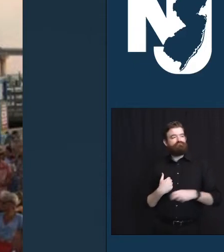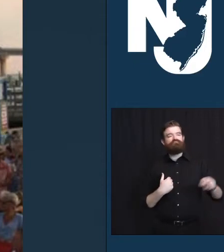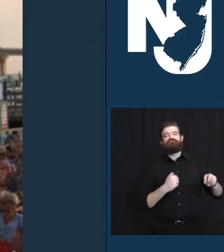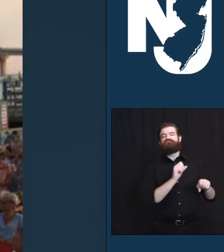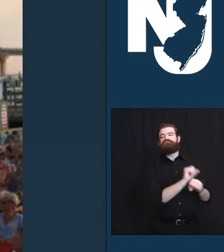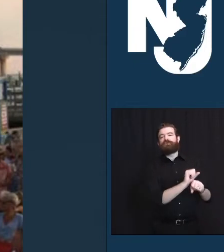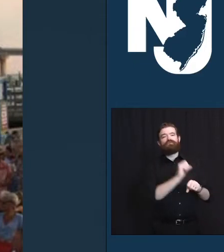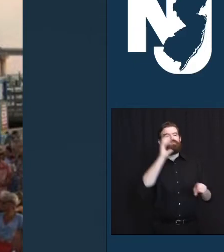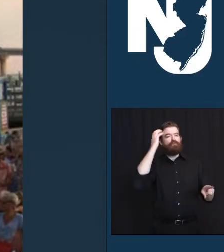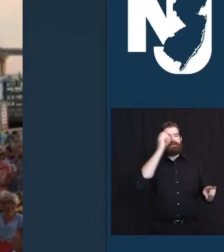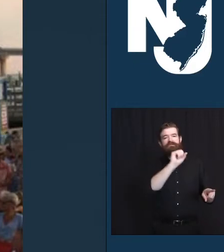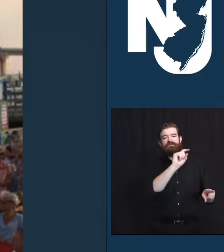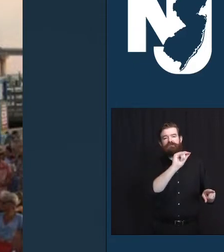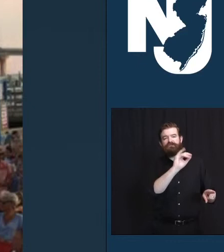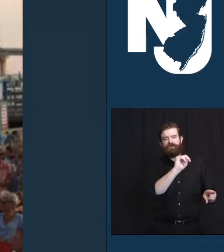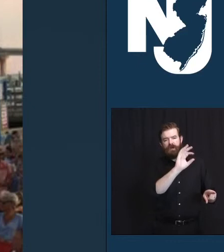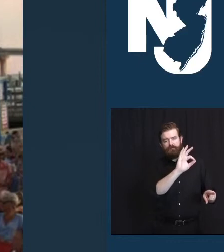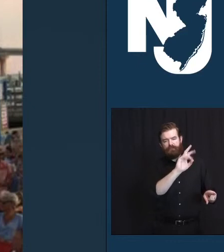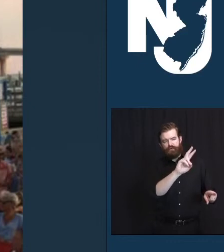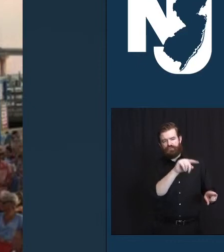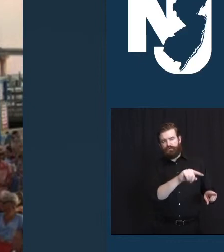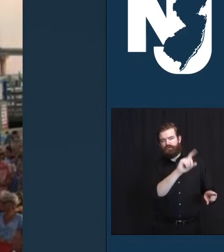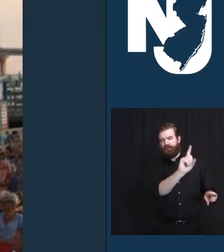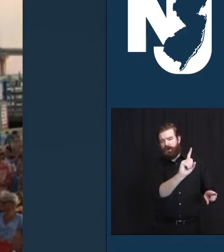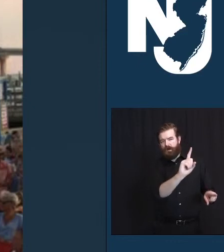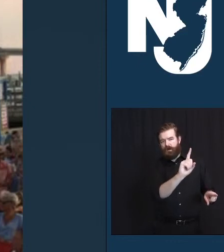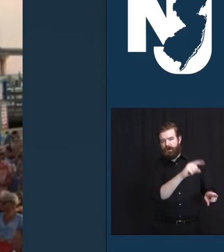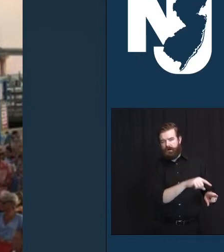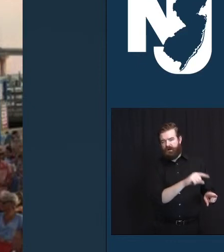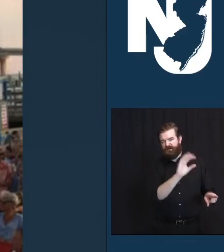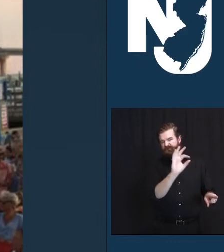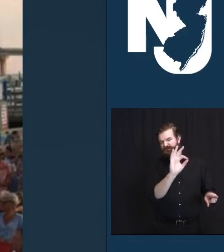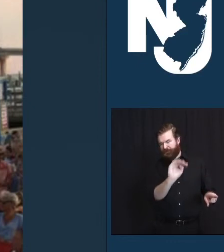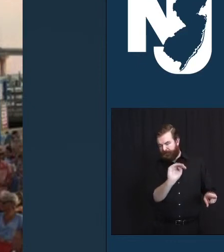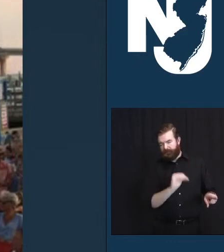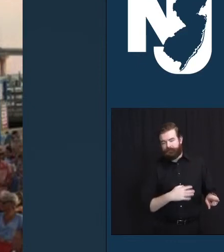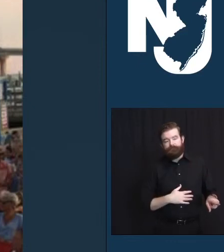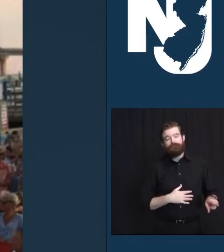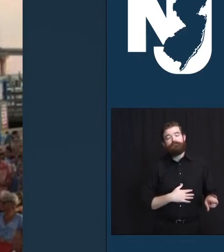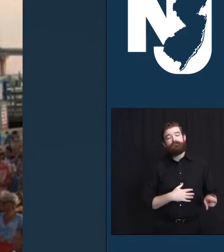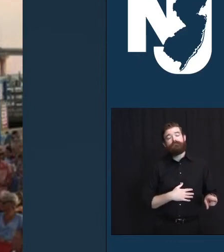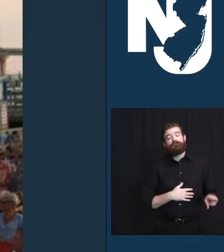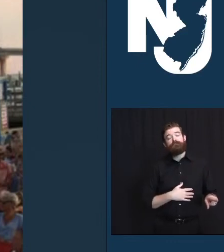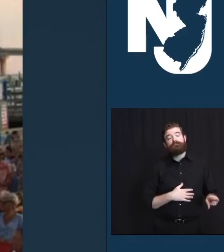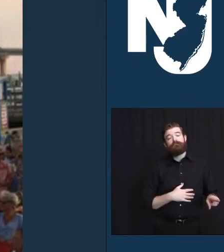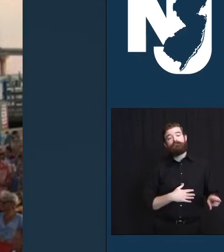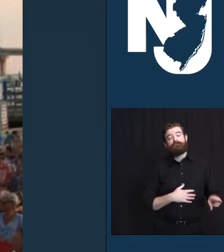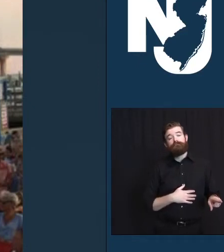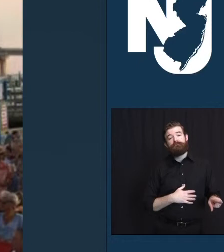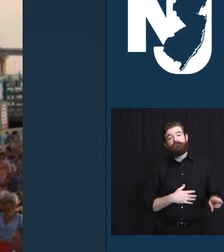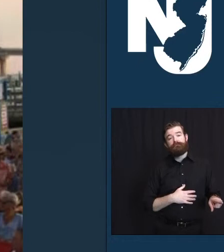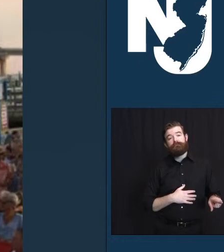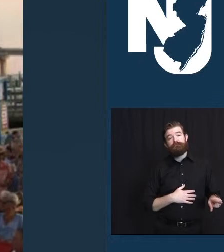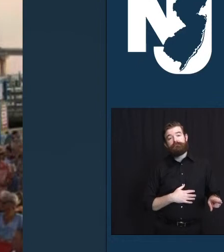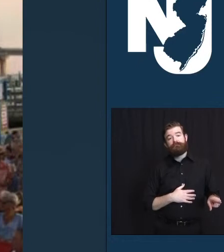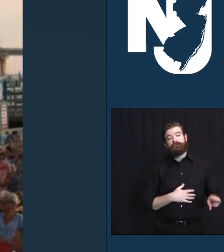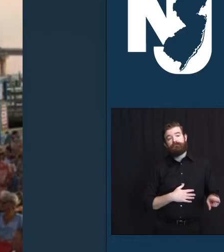92.1 FM, alongside longtime partner and friend DJ Pepper Paul. In 2017, Kenny's legendary